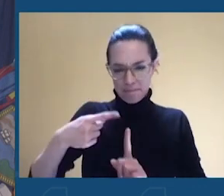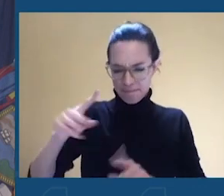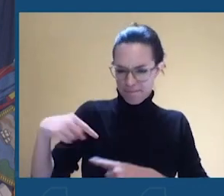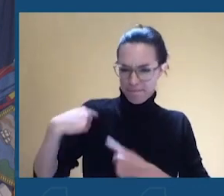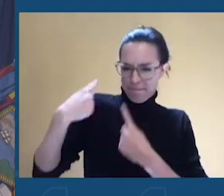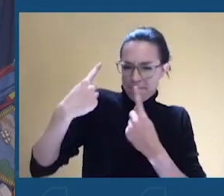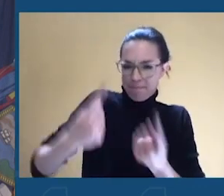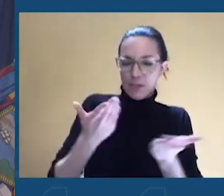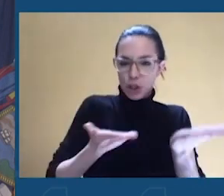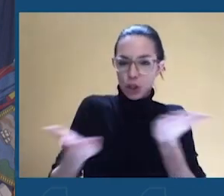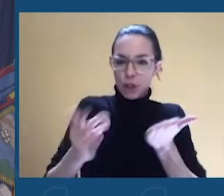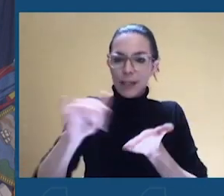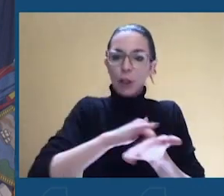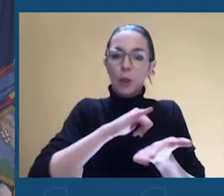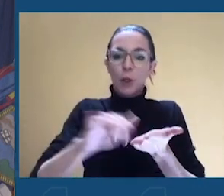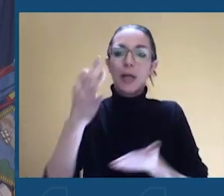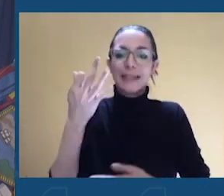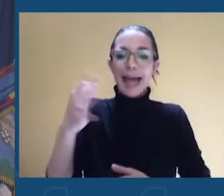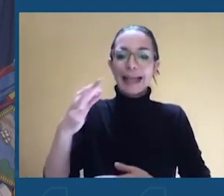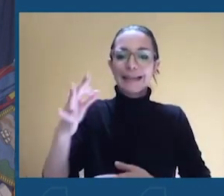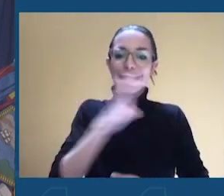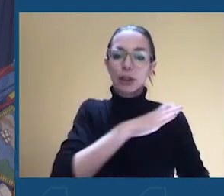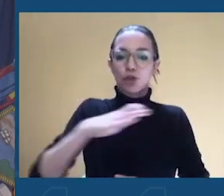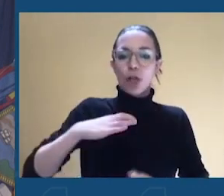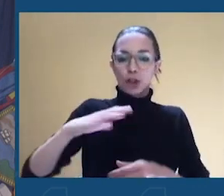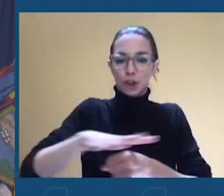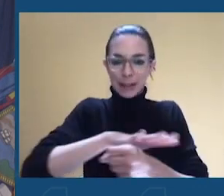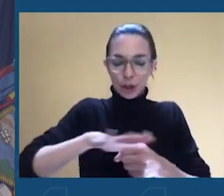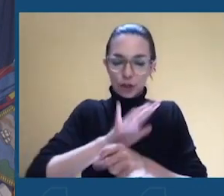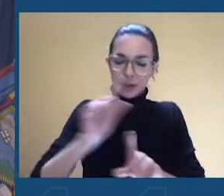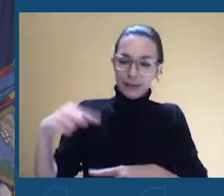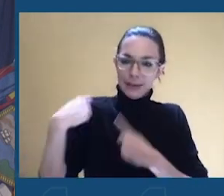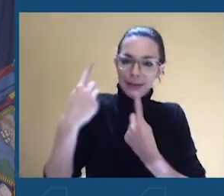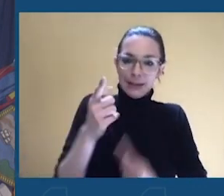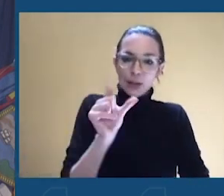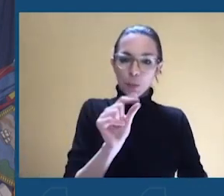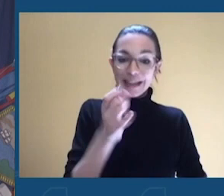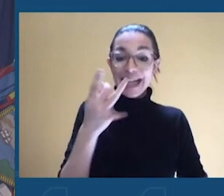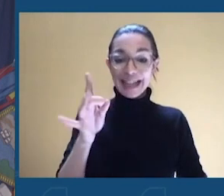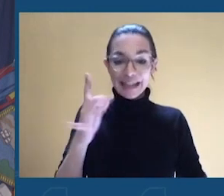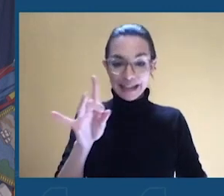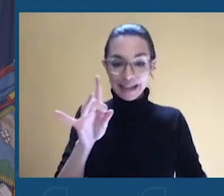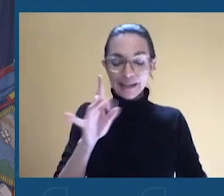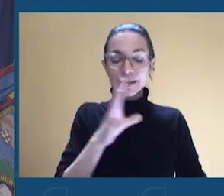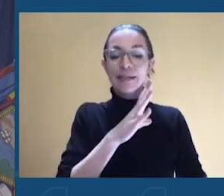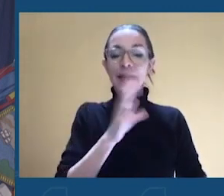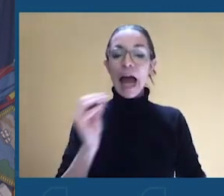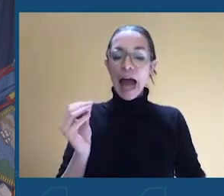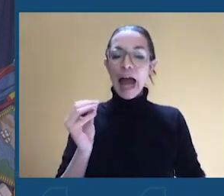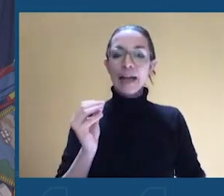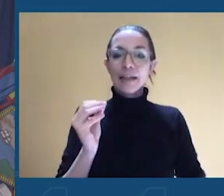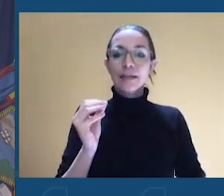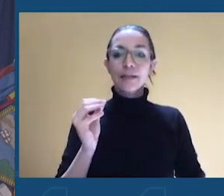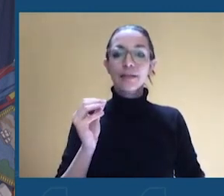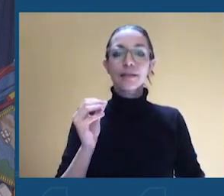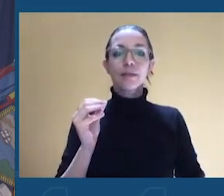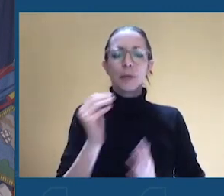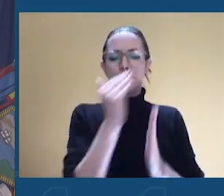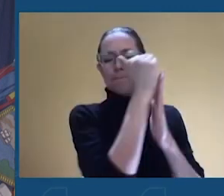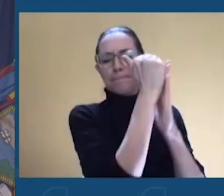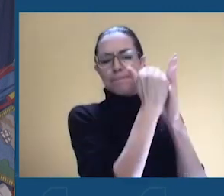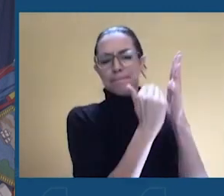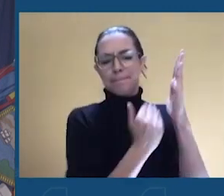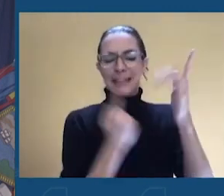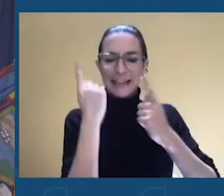serving New York's 19th congressional district since 2018. And as we went down the list of candidates for this job,